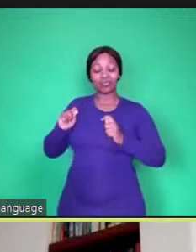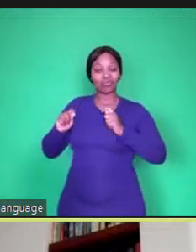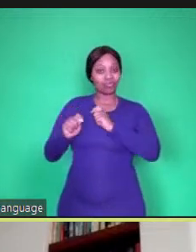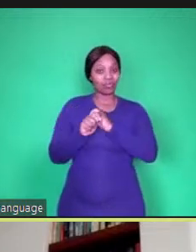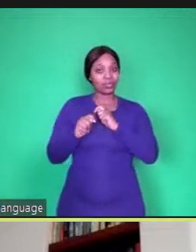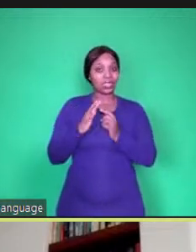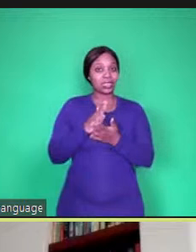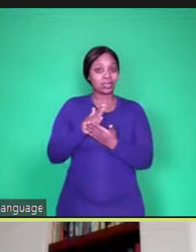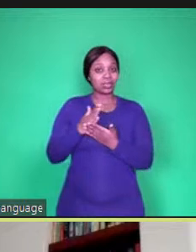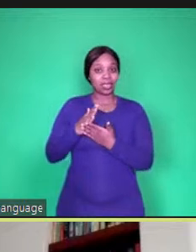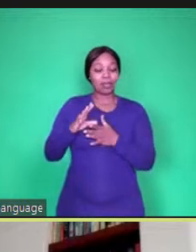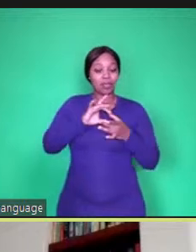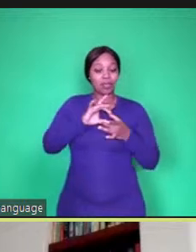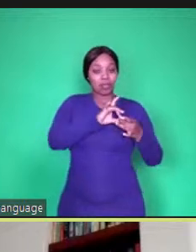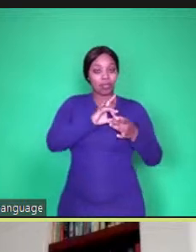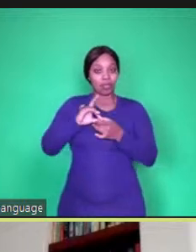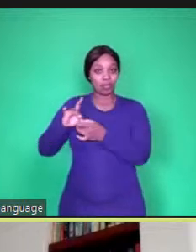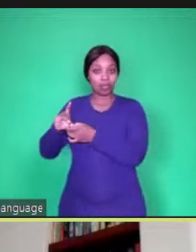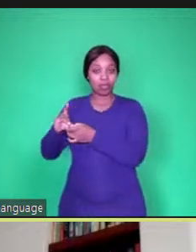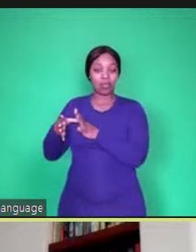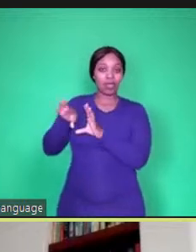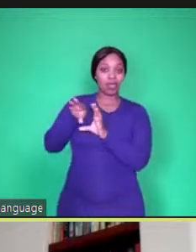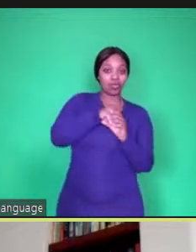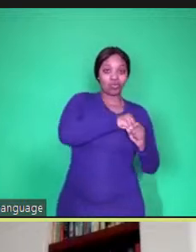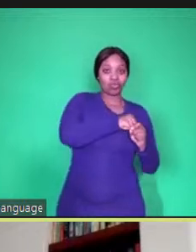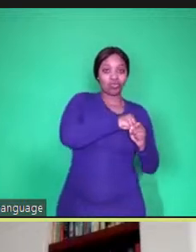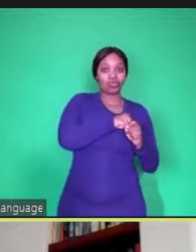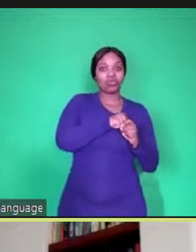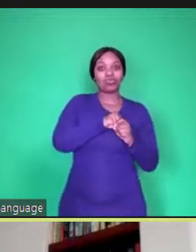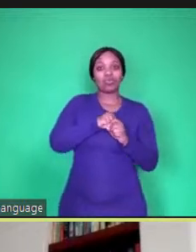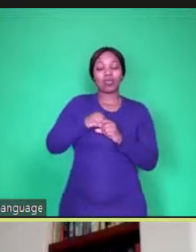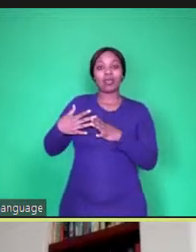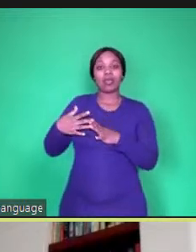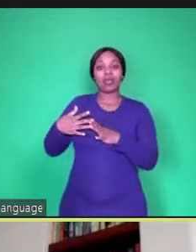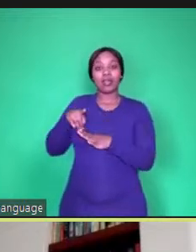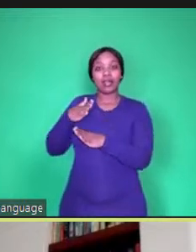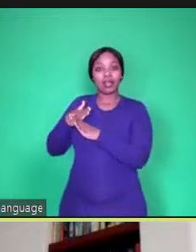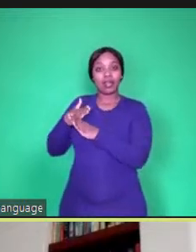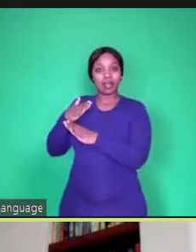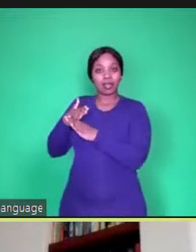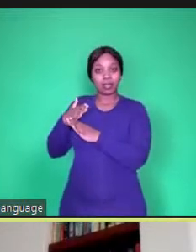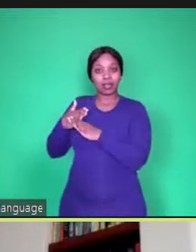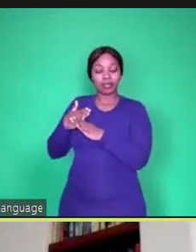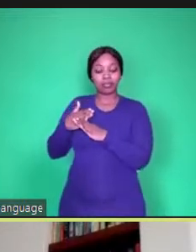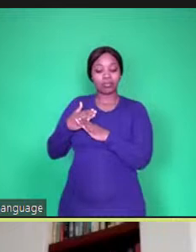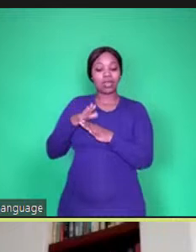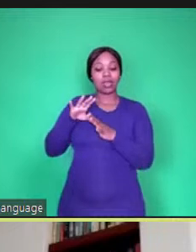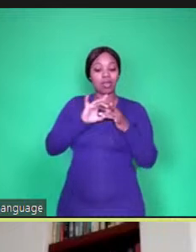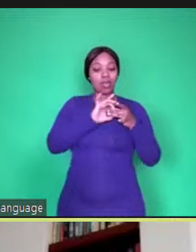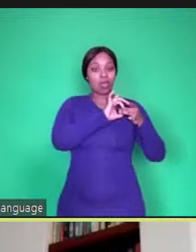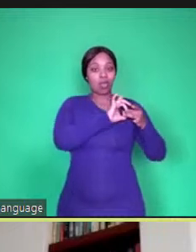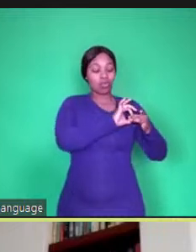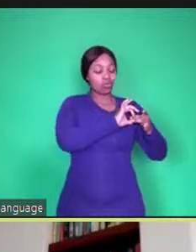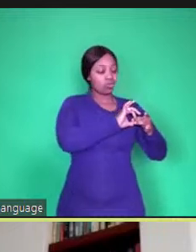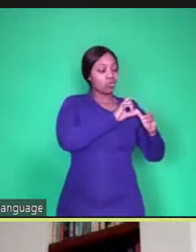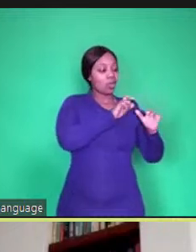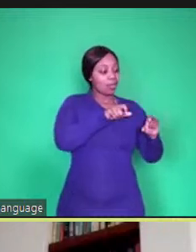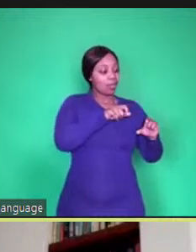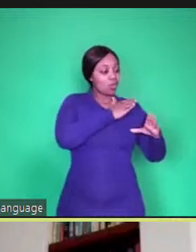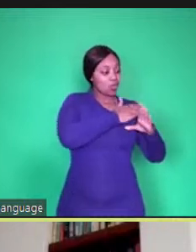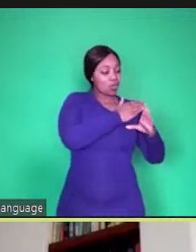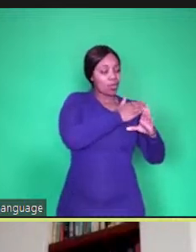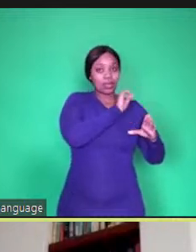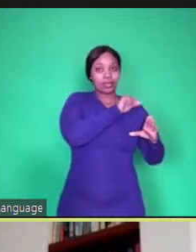include labor migrants as non-resident members, but the fall is internal to NIDS. It's really pronounced after